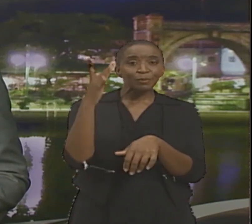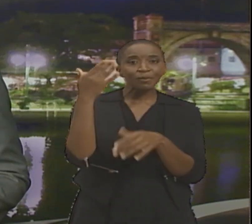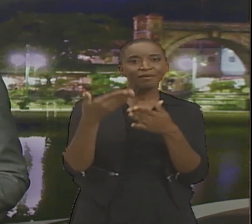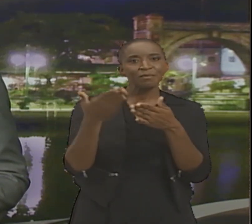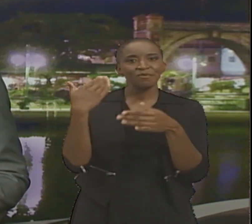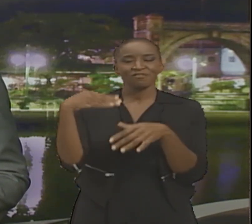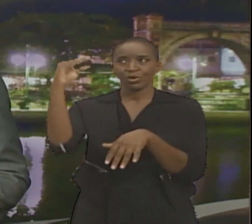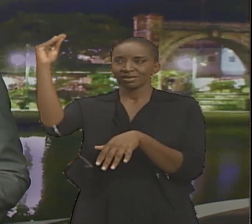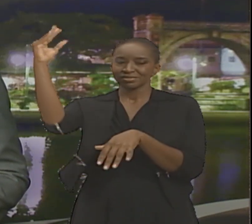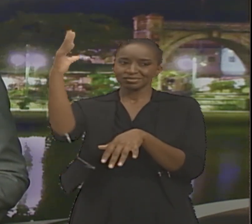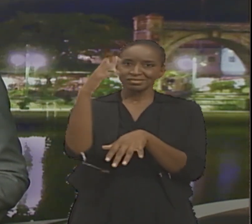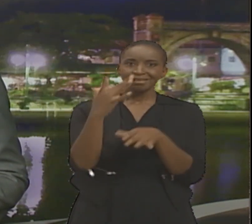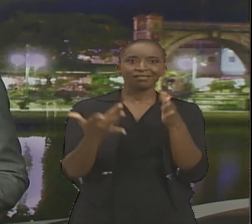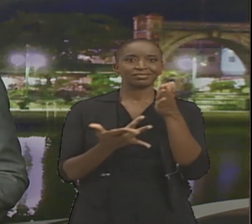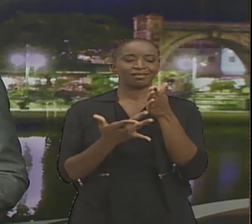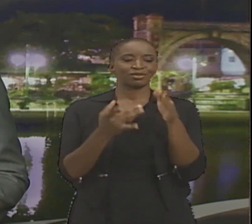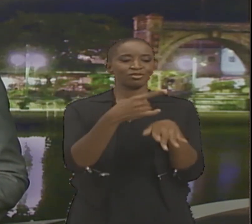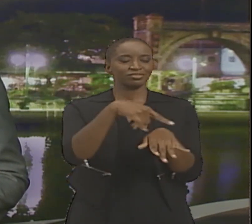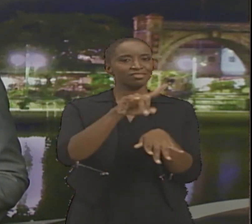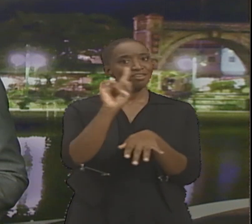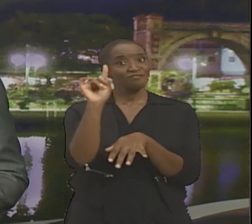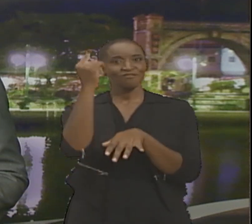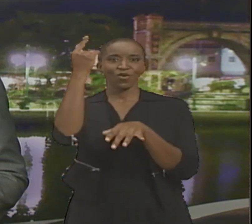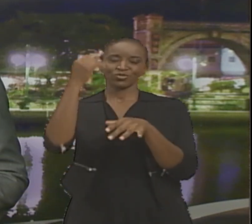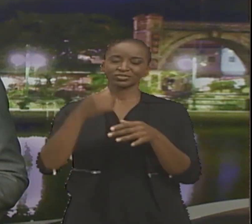once led the world in solar technology.